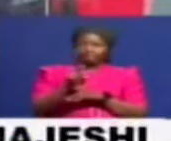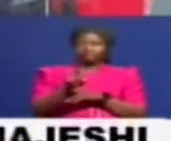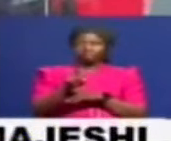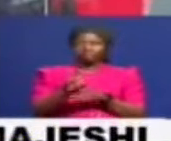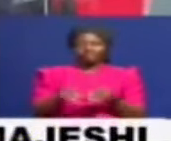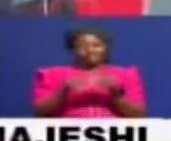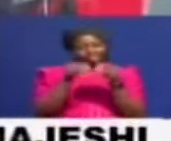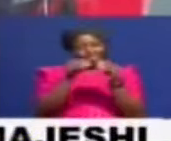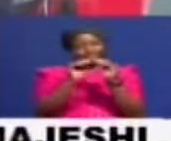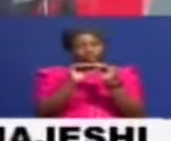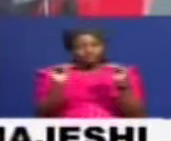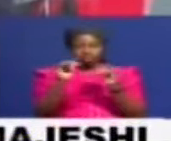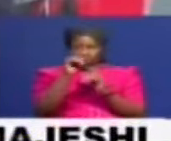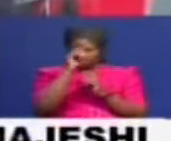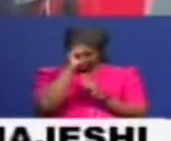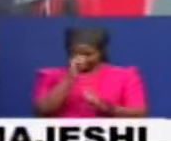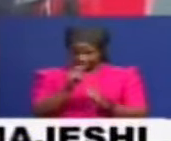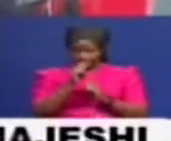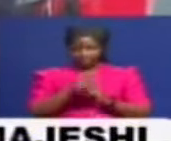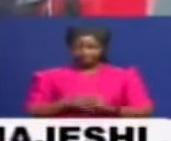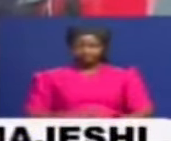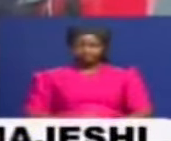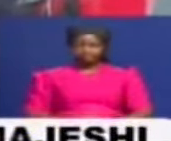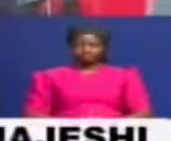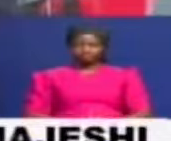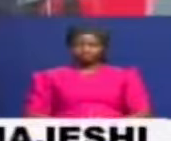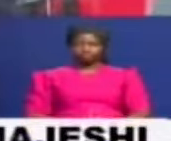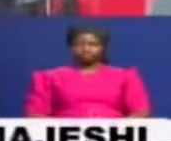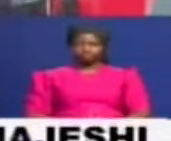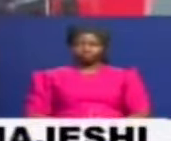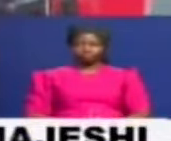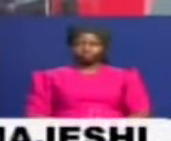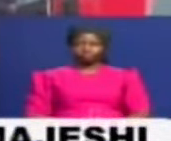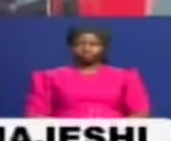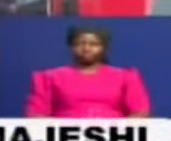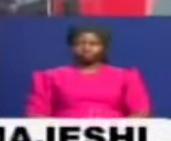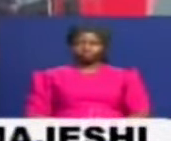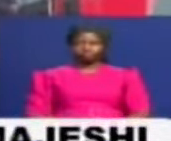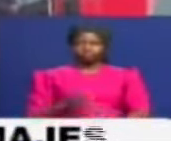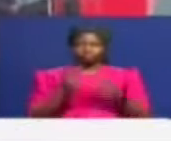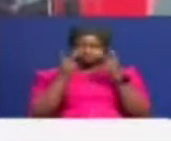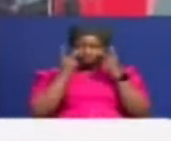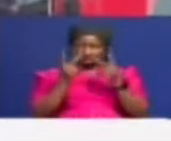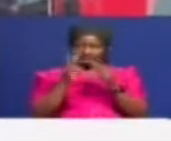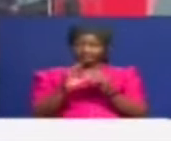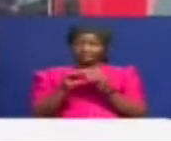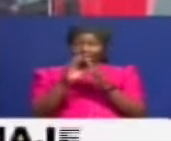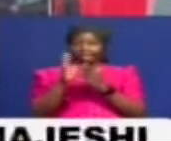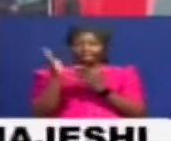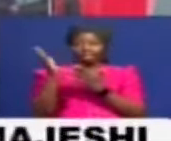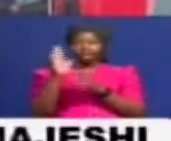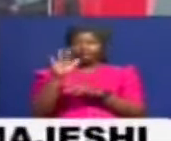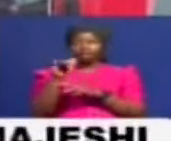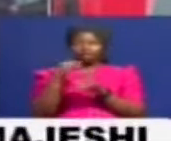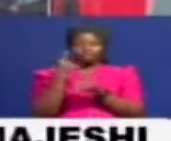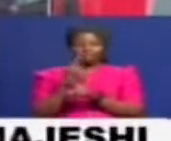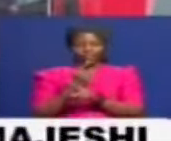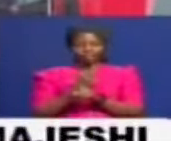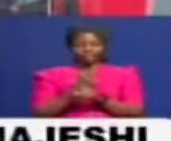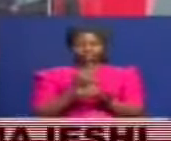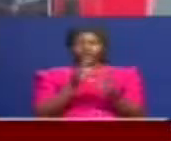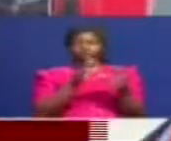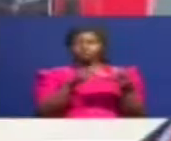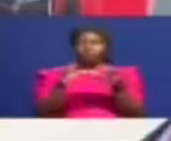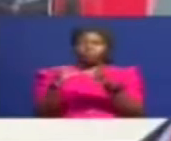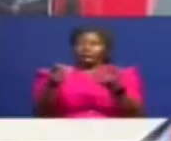known for keeping time. He's actually earlier at the event, being briefed, just being taken